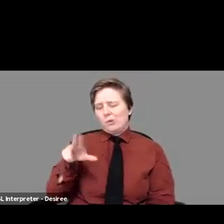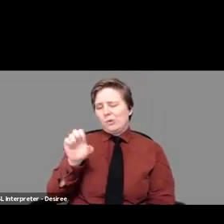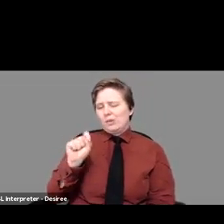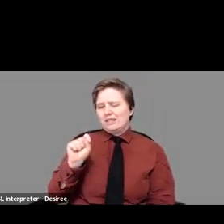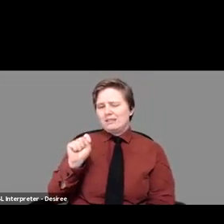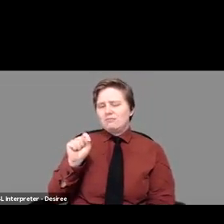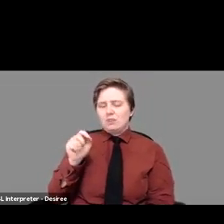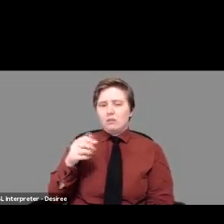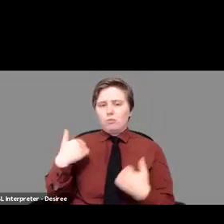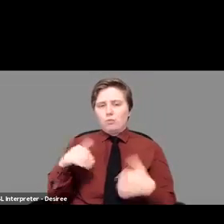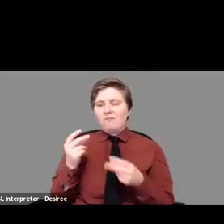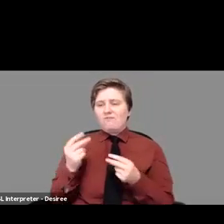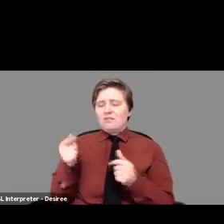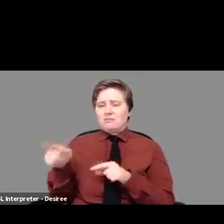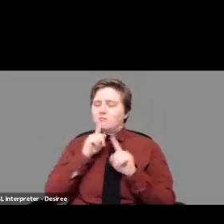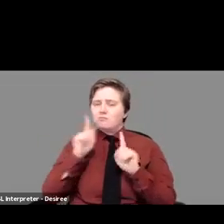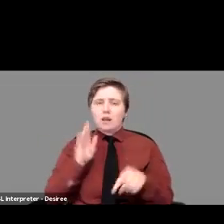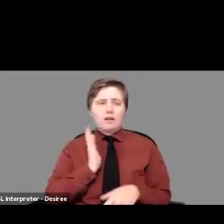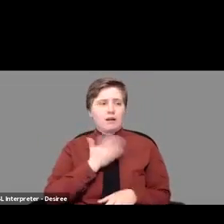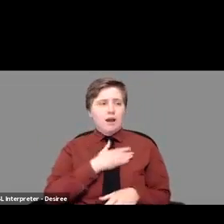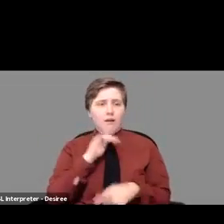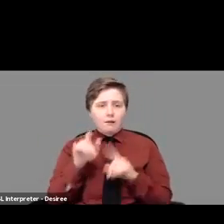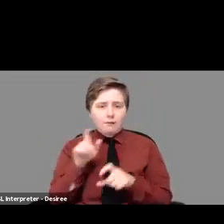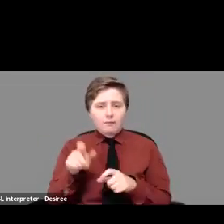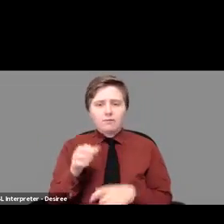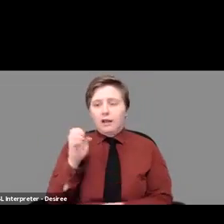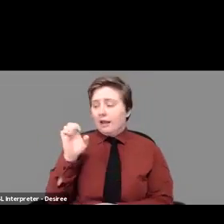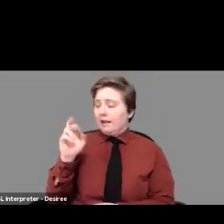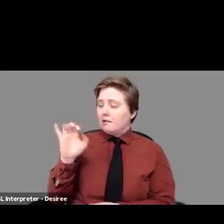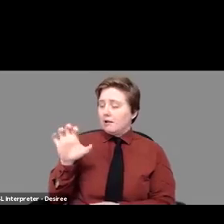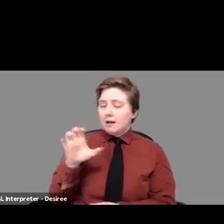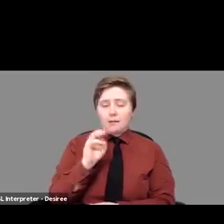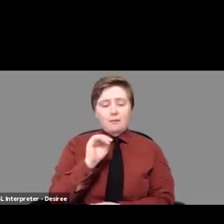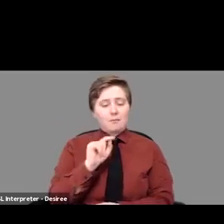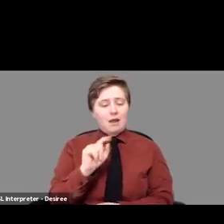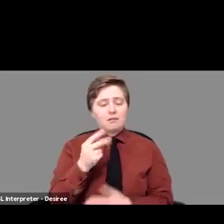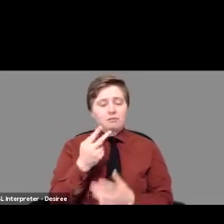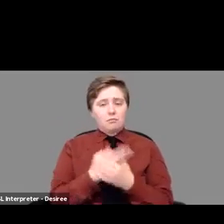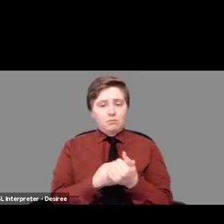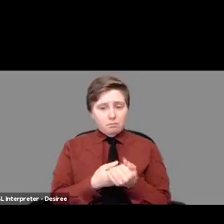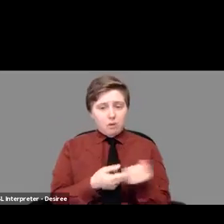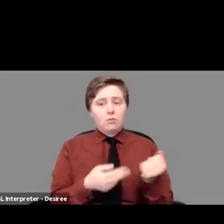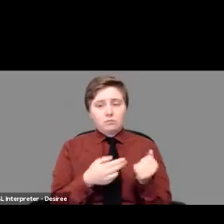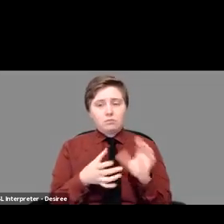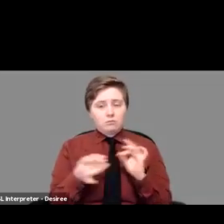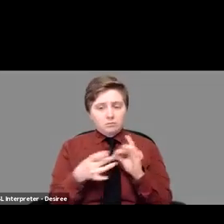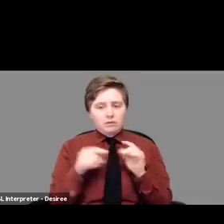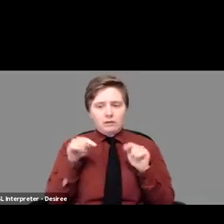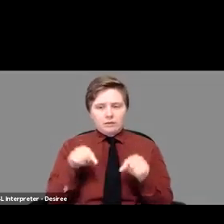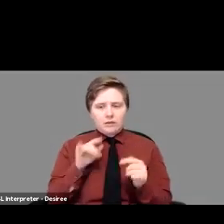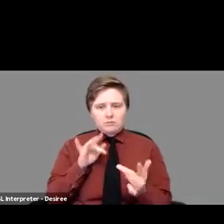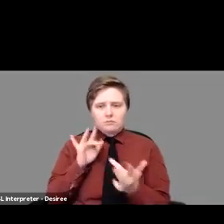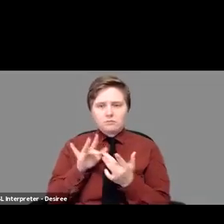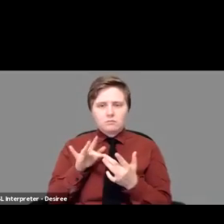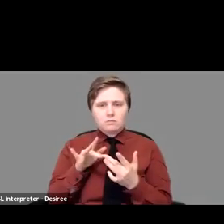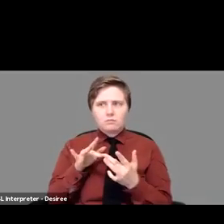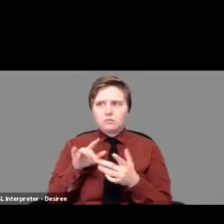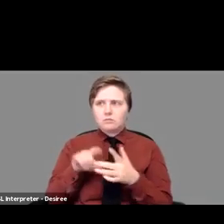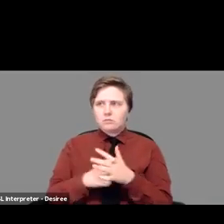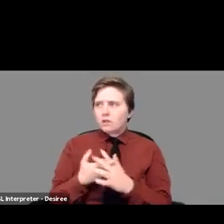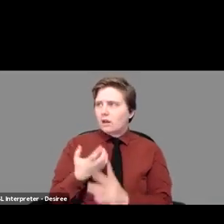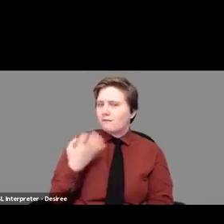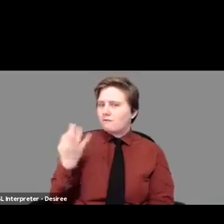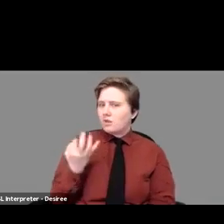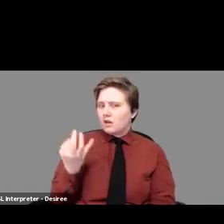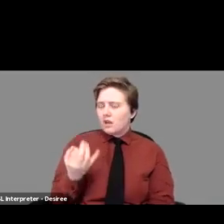how quickly they answered the call. I think Eric and Matt both indicated that this was a contact that was made Friday, and